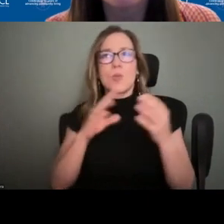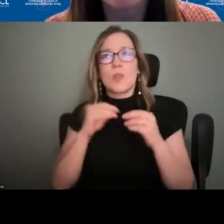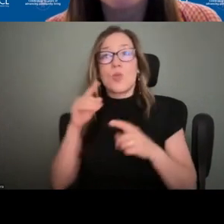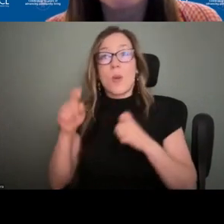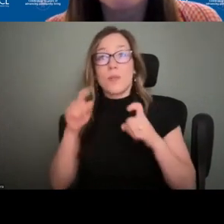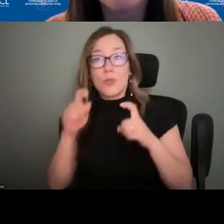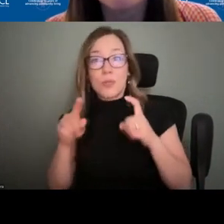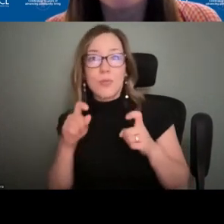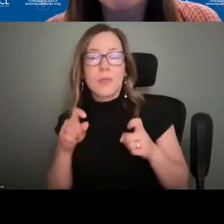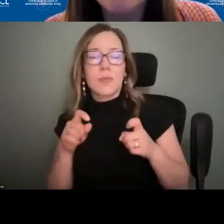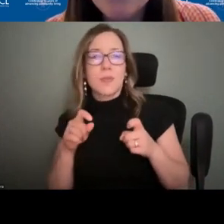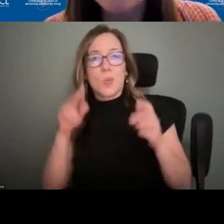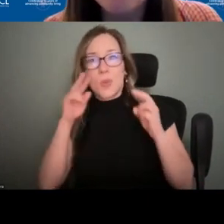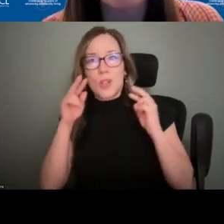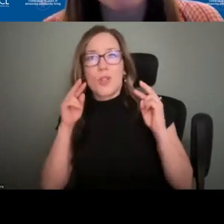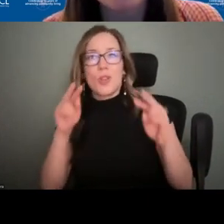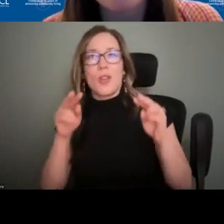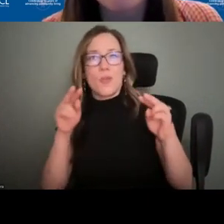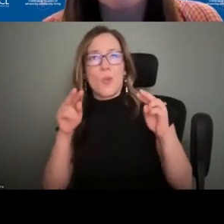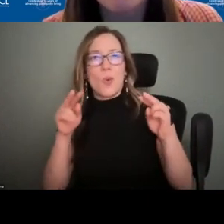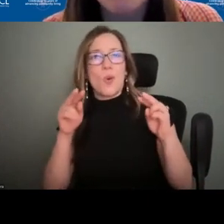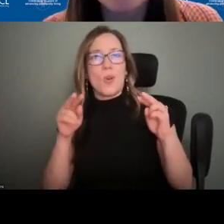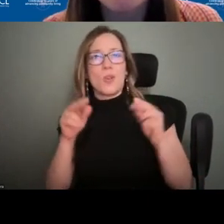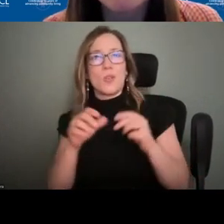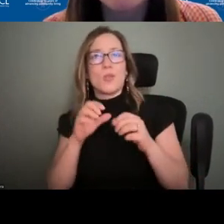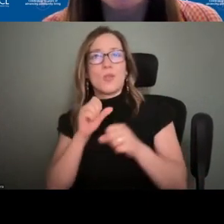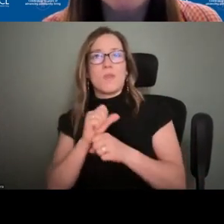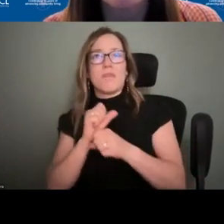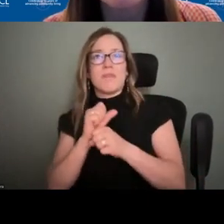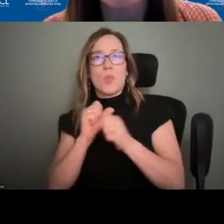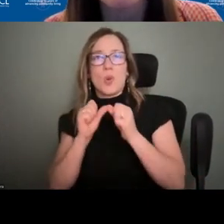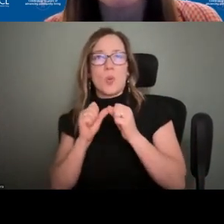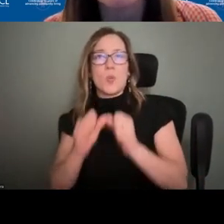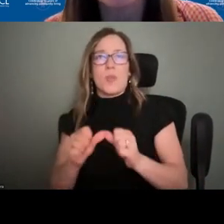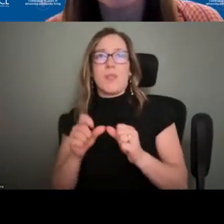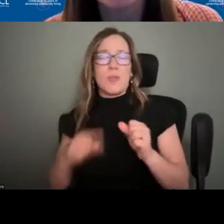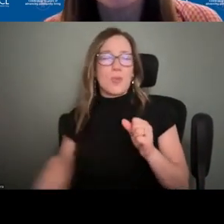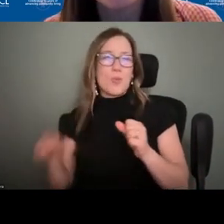We so look forward to continue to work with you all. And thank you again so much.